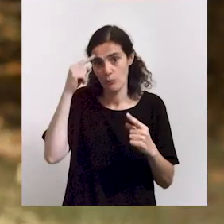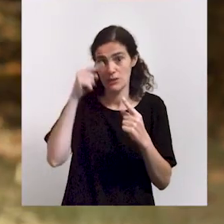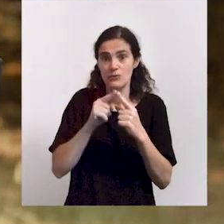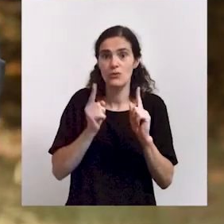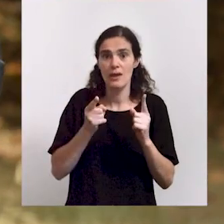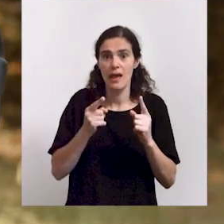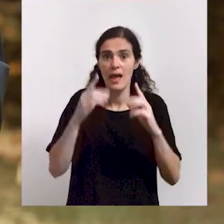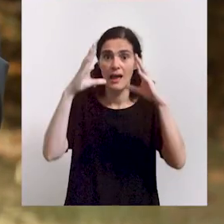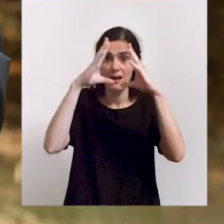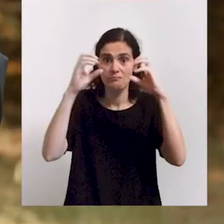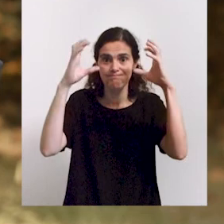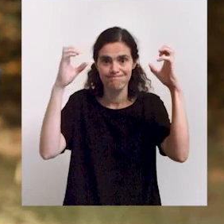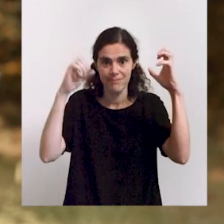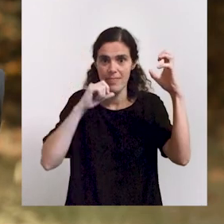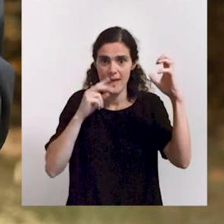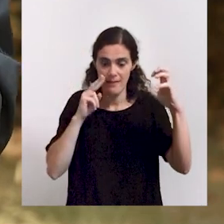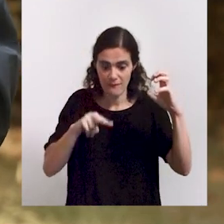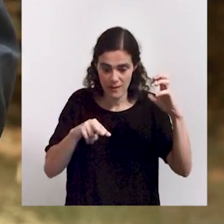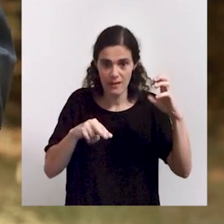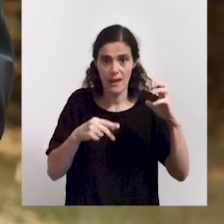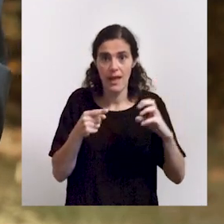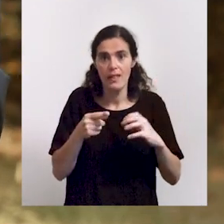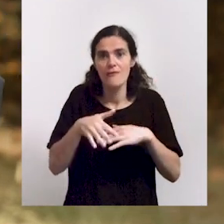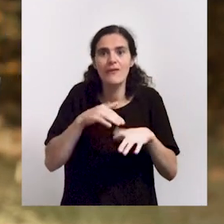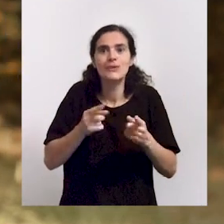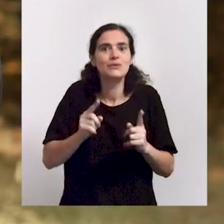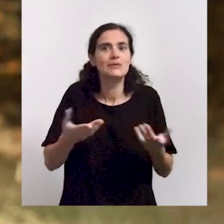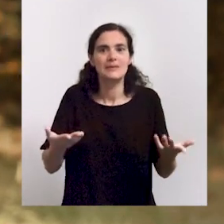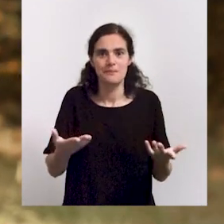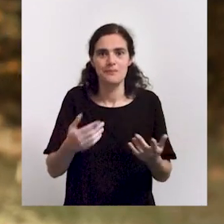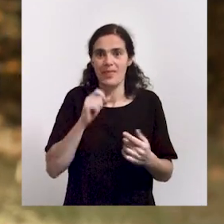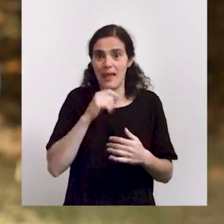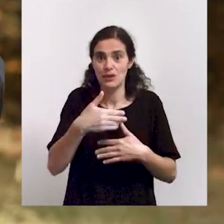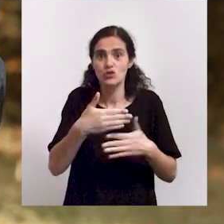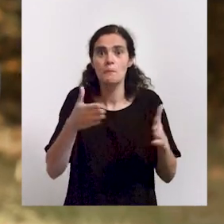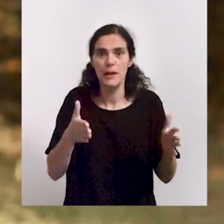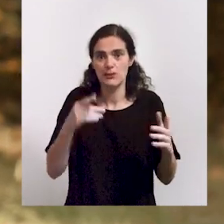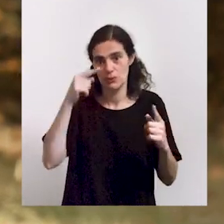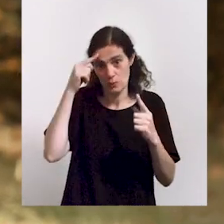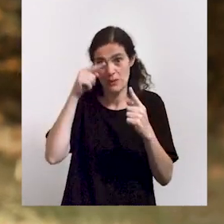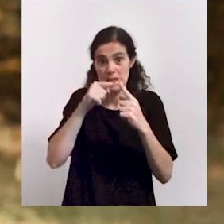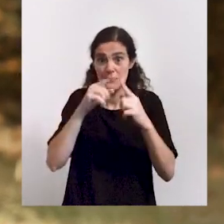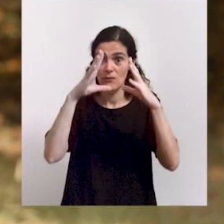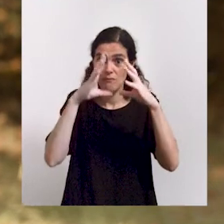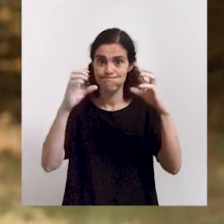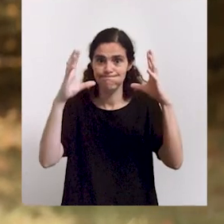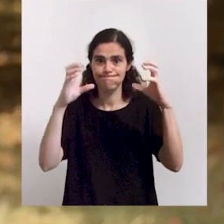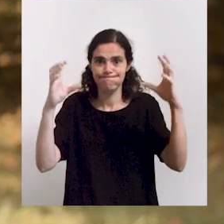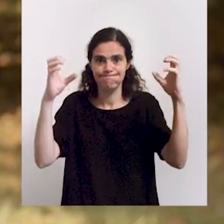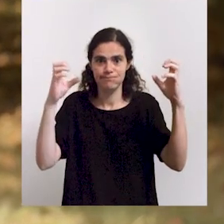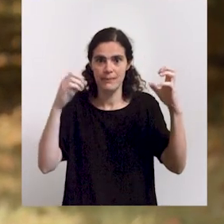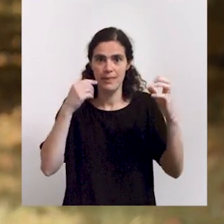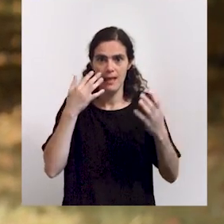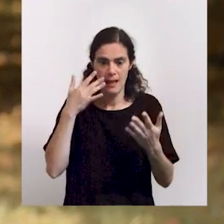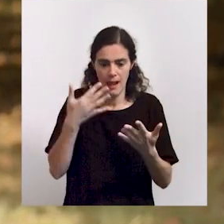can drip in. Basically, she's managing a space for the cloud as they